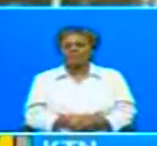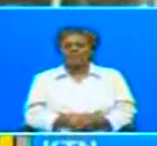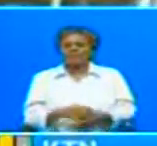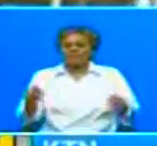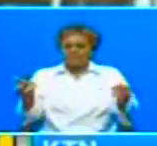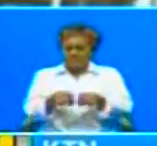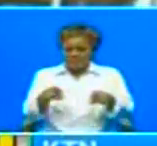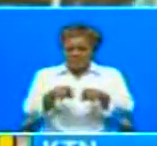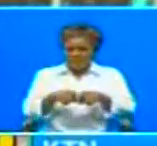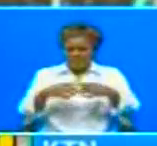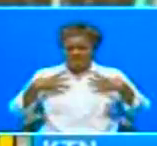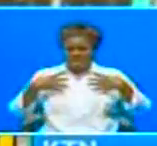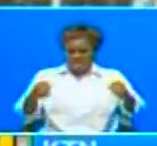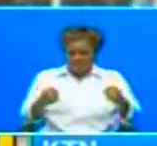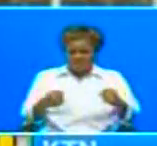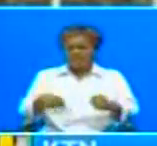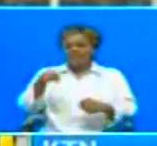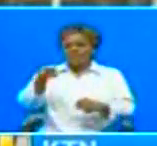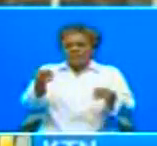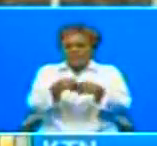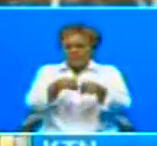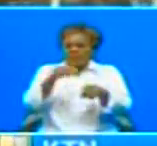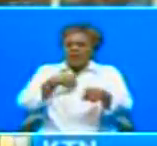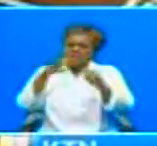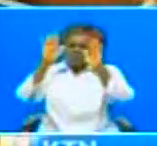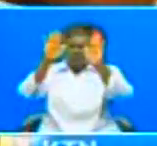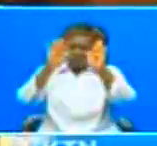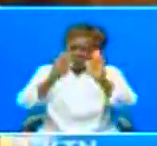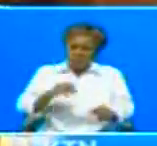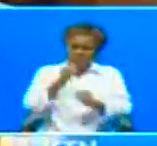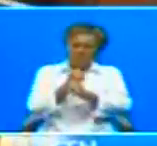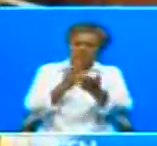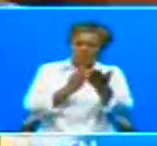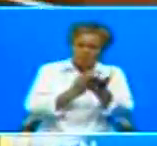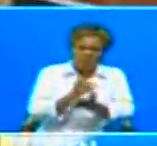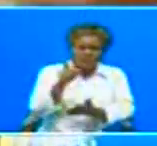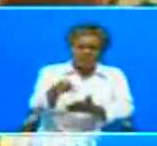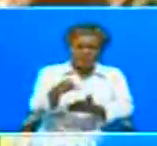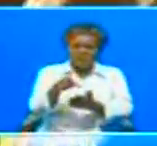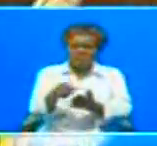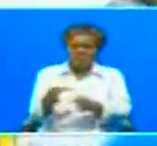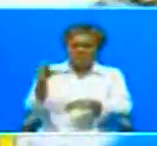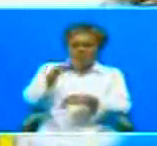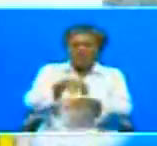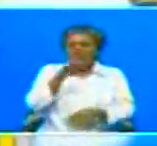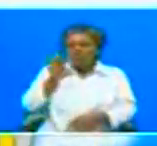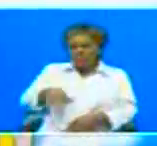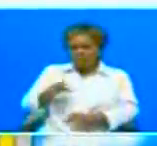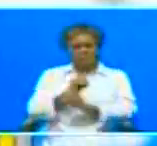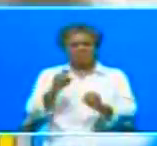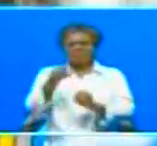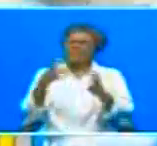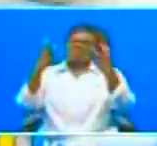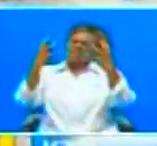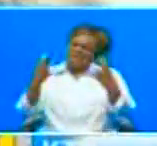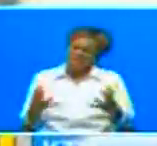than for hygiene purpose, the cages are also vital for ensuring that the cocks do not mount the females, because they are too